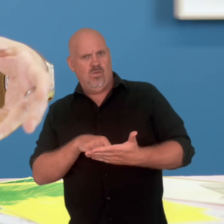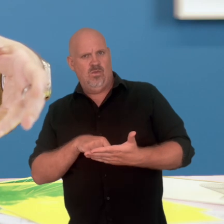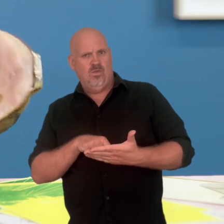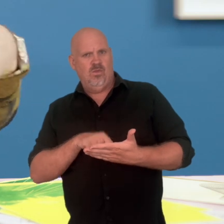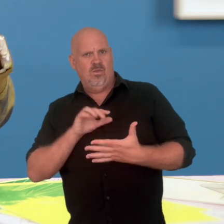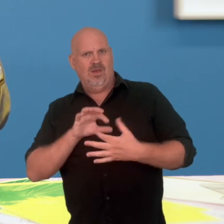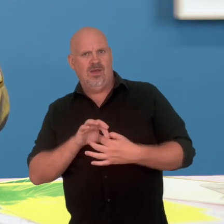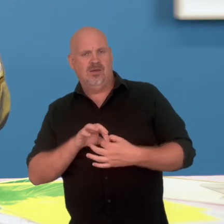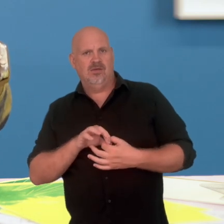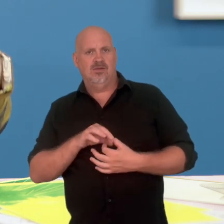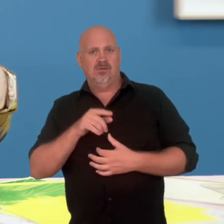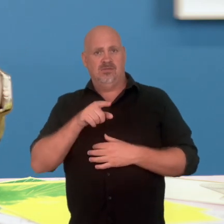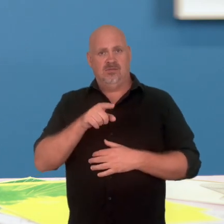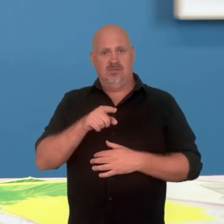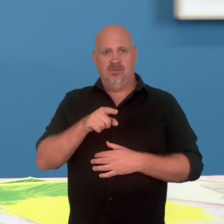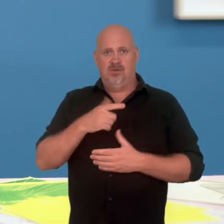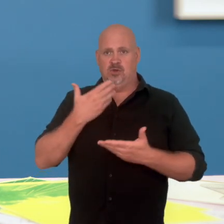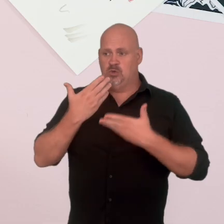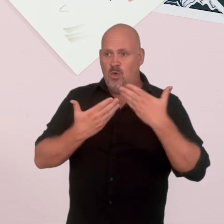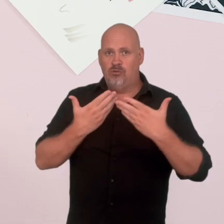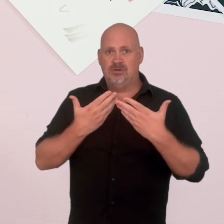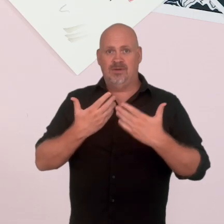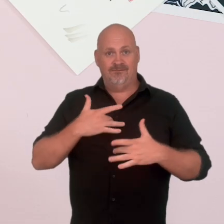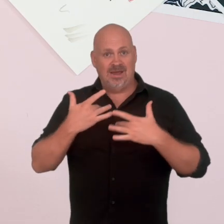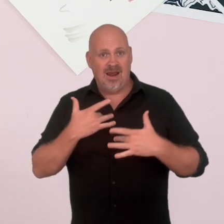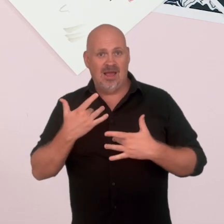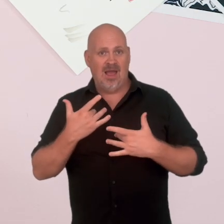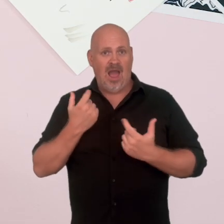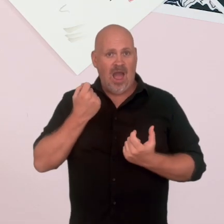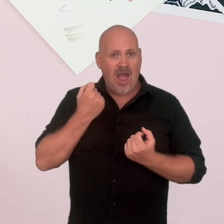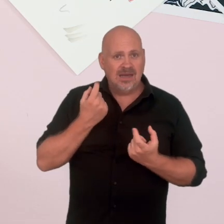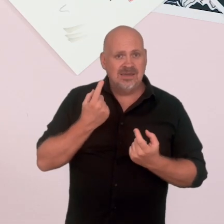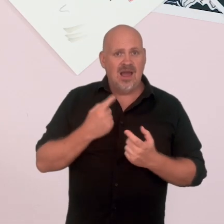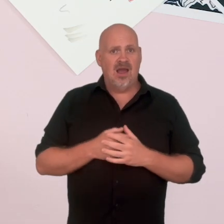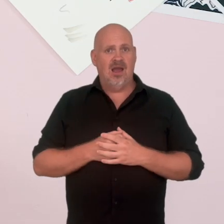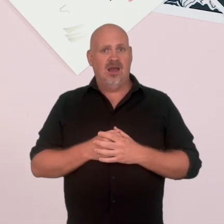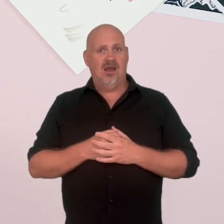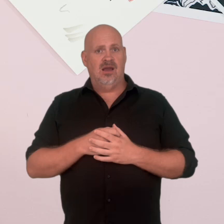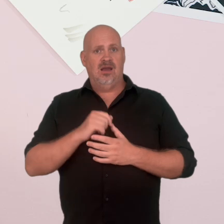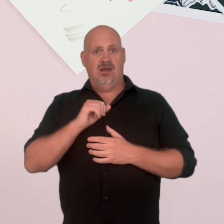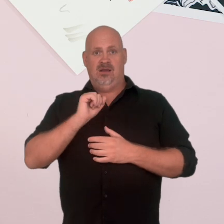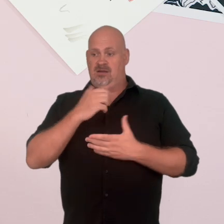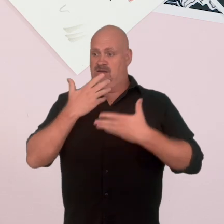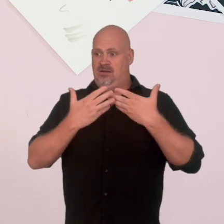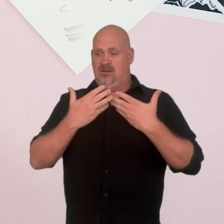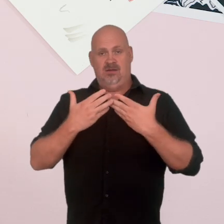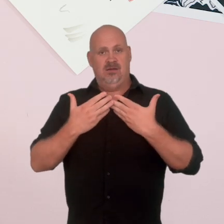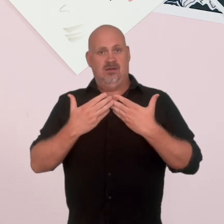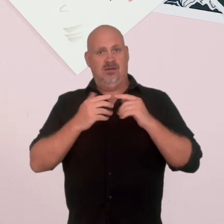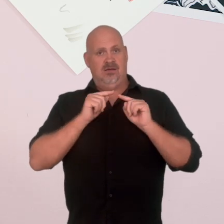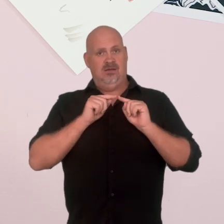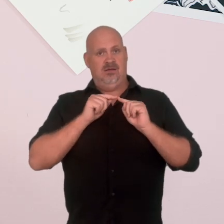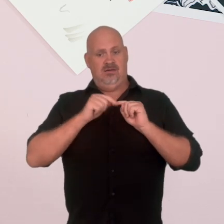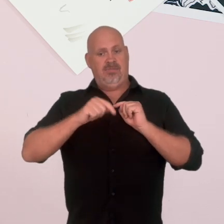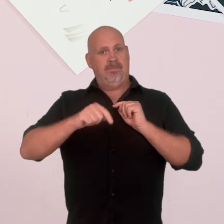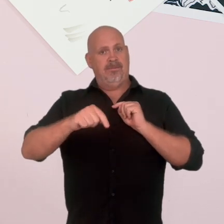to stories, feelings, ideas? And is your narrative going to be linear or more